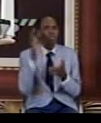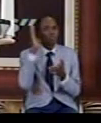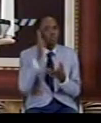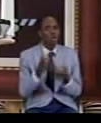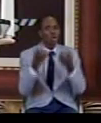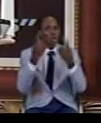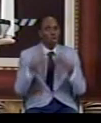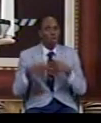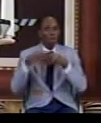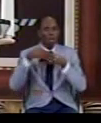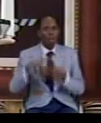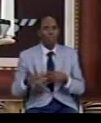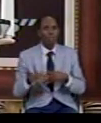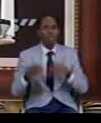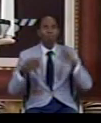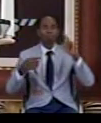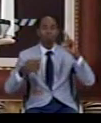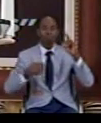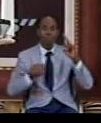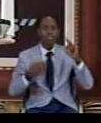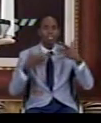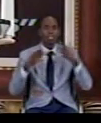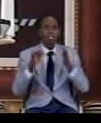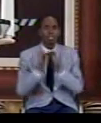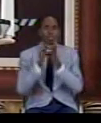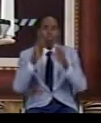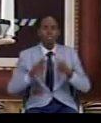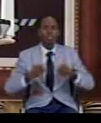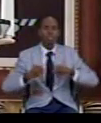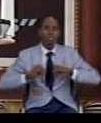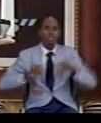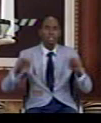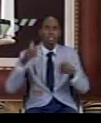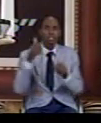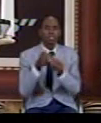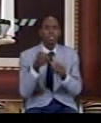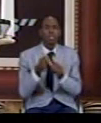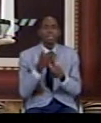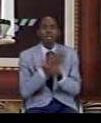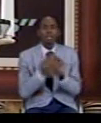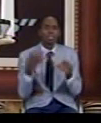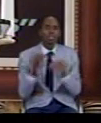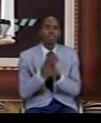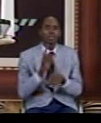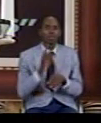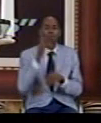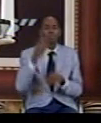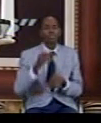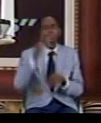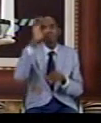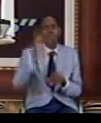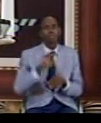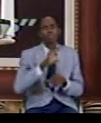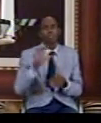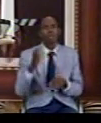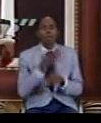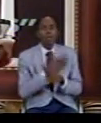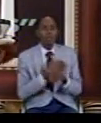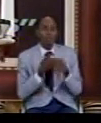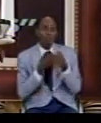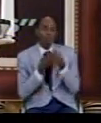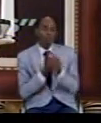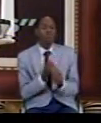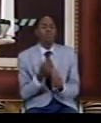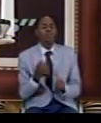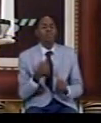me, let him deny himself and take up his cross and tell me, follow me. Point